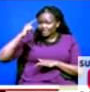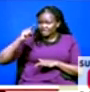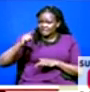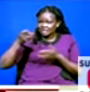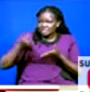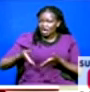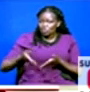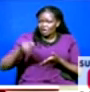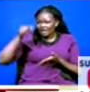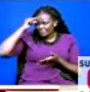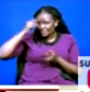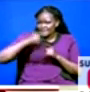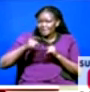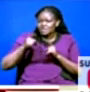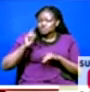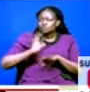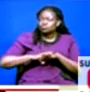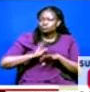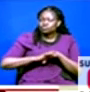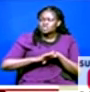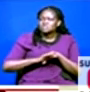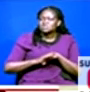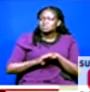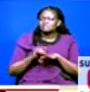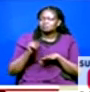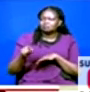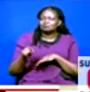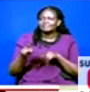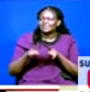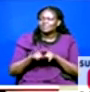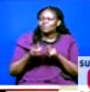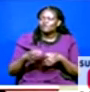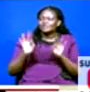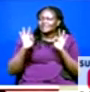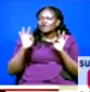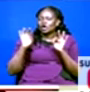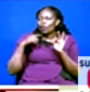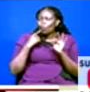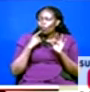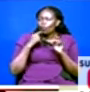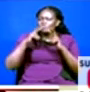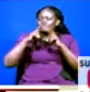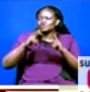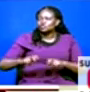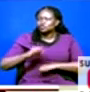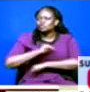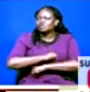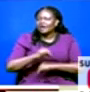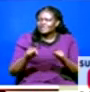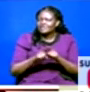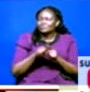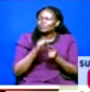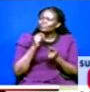administration. But the good thing about it is that the same officers who checked those schools are the same